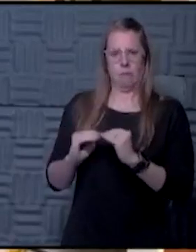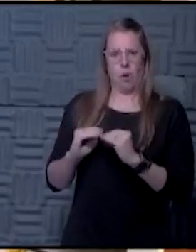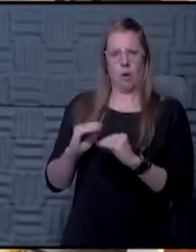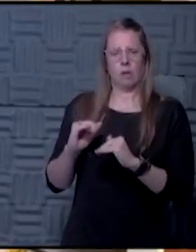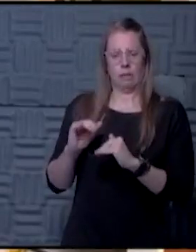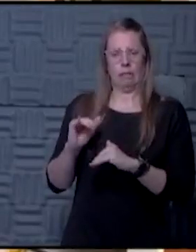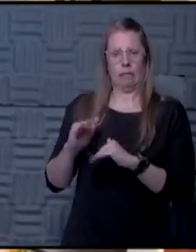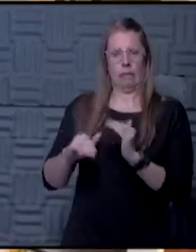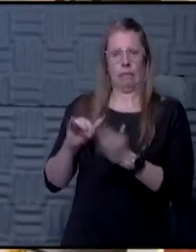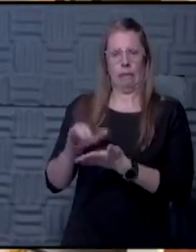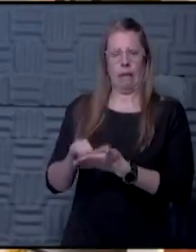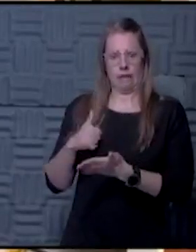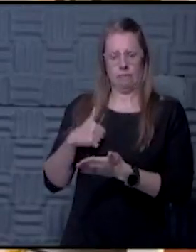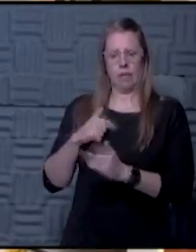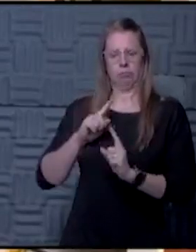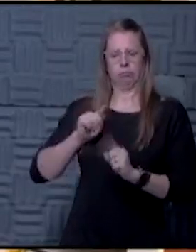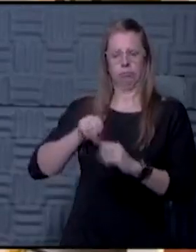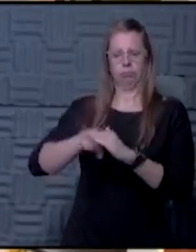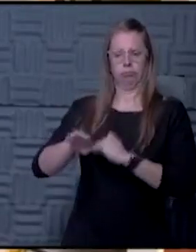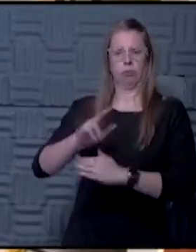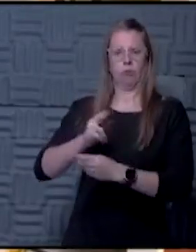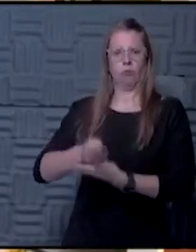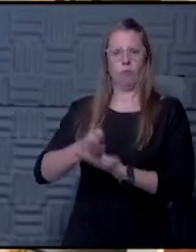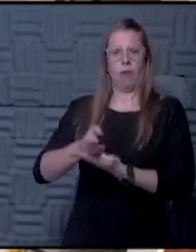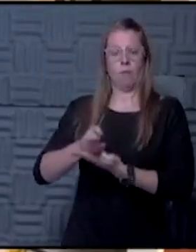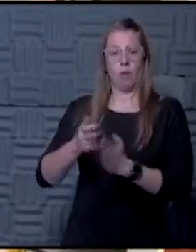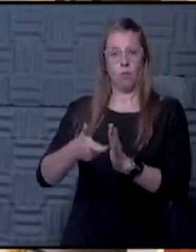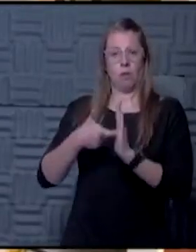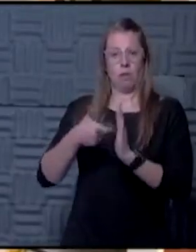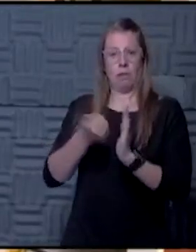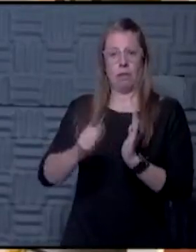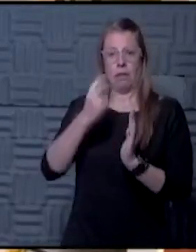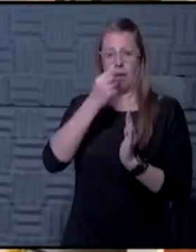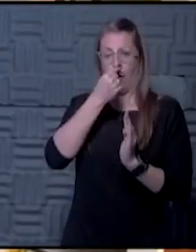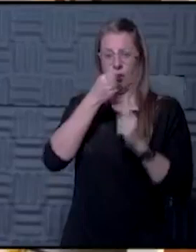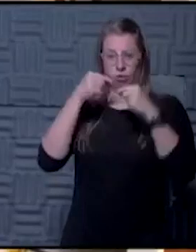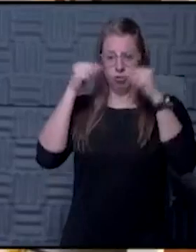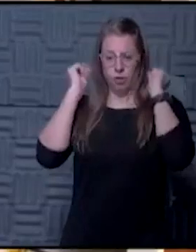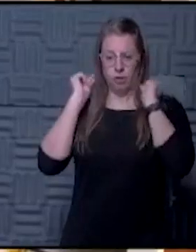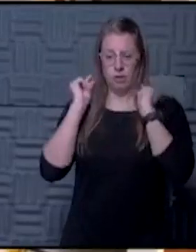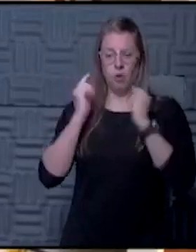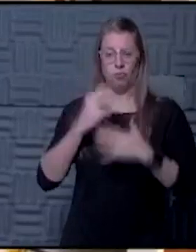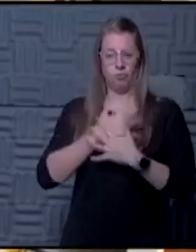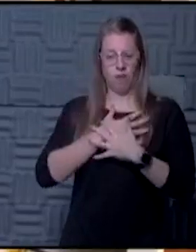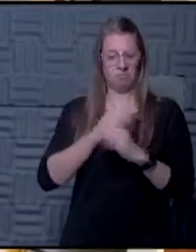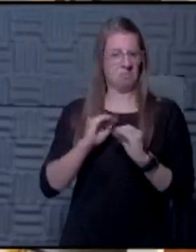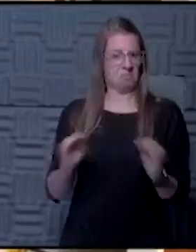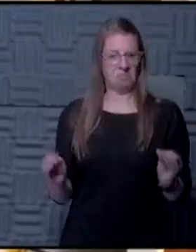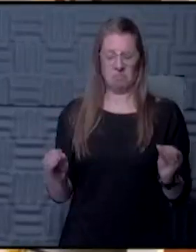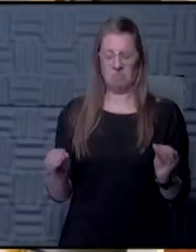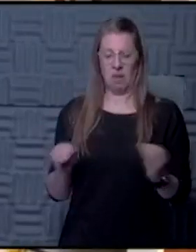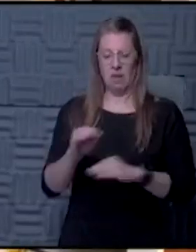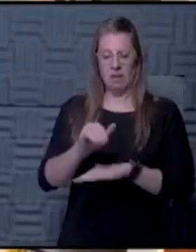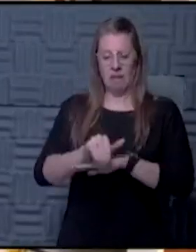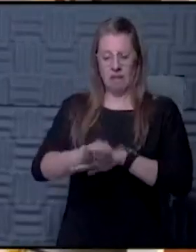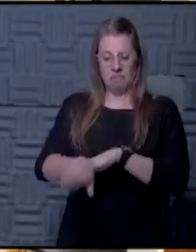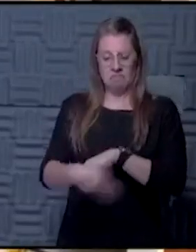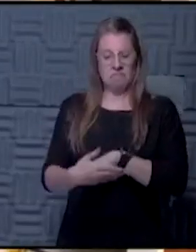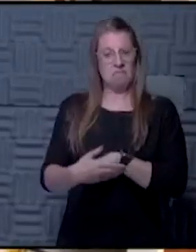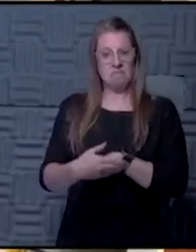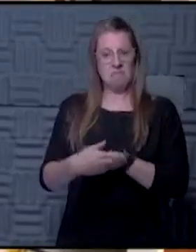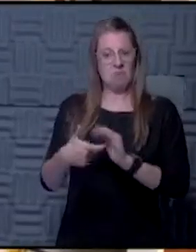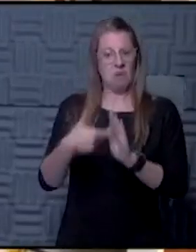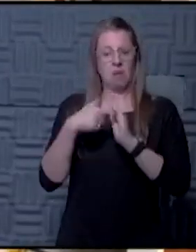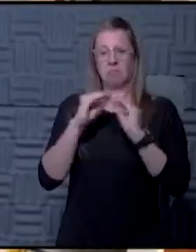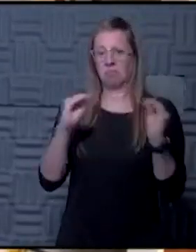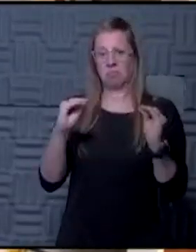to rehab. I don't require any oxygen at rest, and usually don't require any at night. So